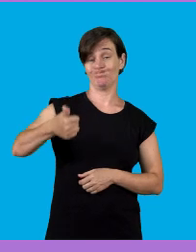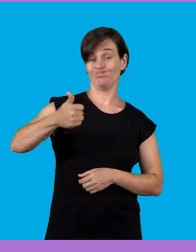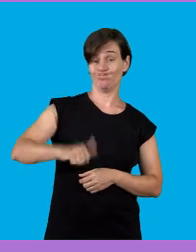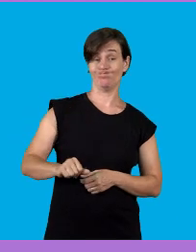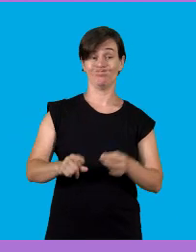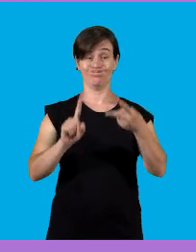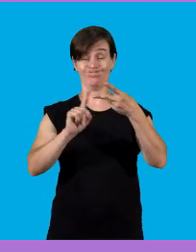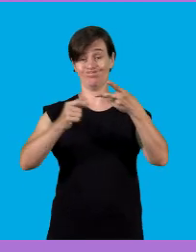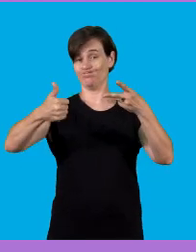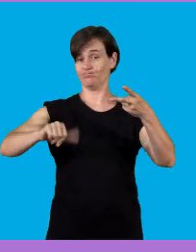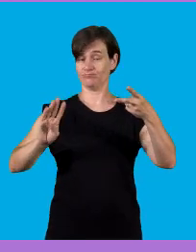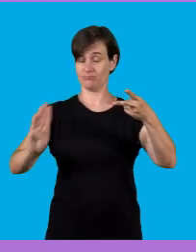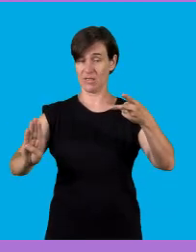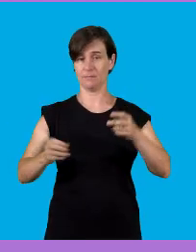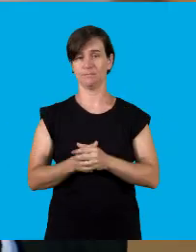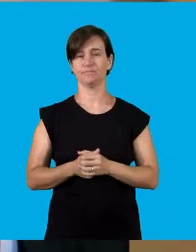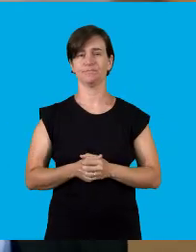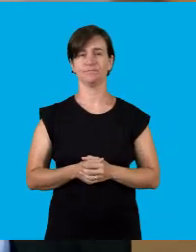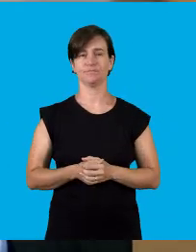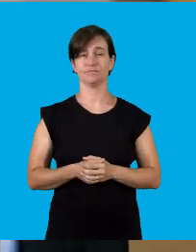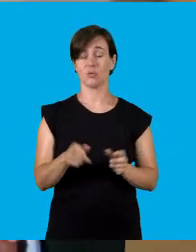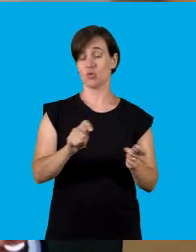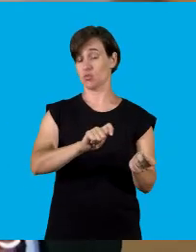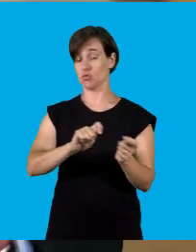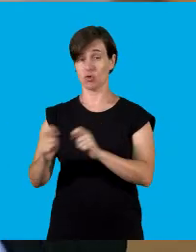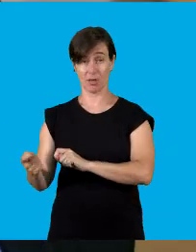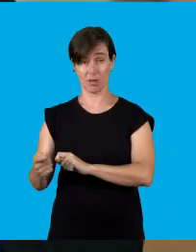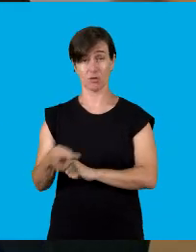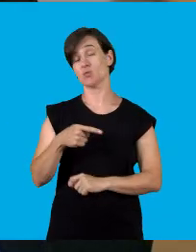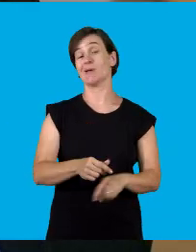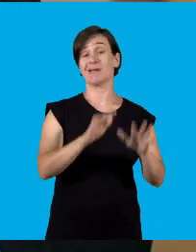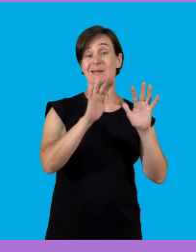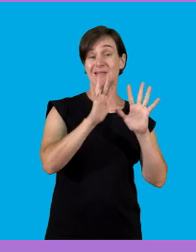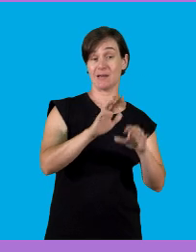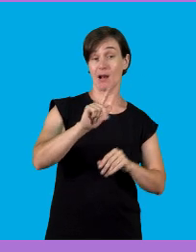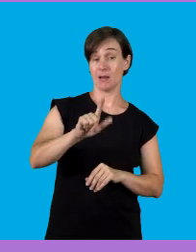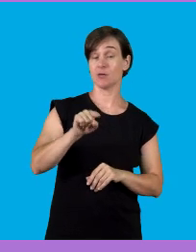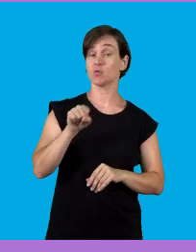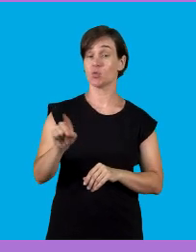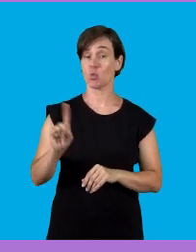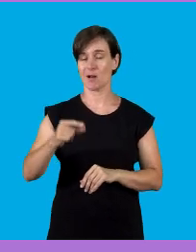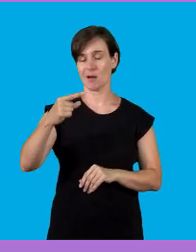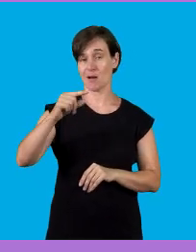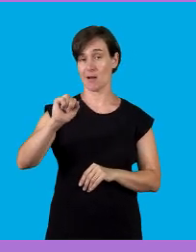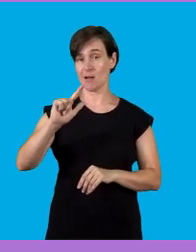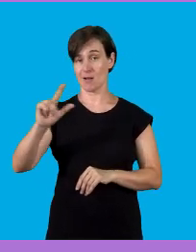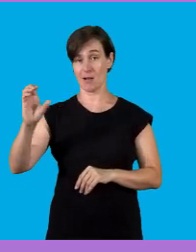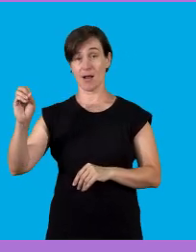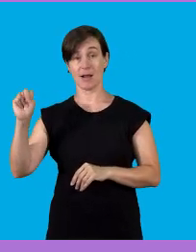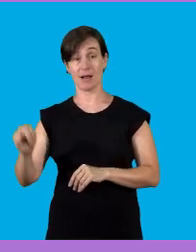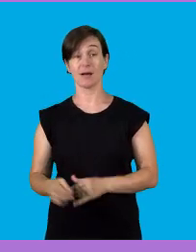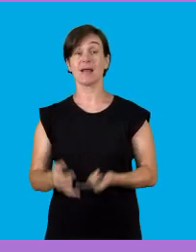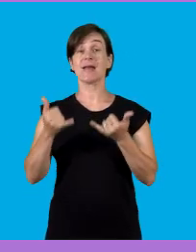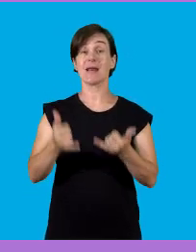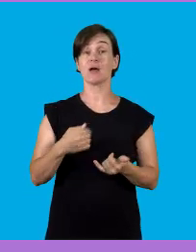question. All right, so at question number B, we are saying convert 10 liters to gallons. So this time we're